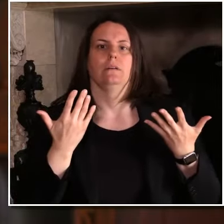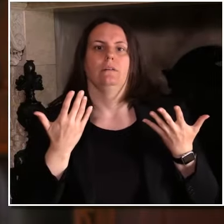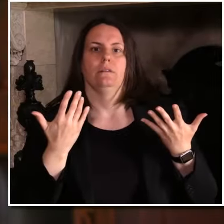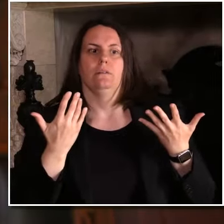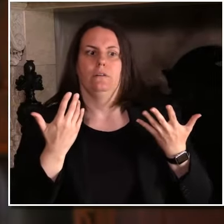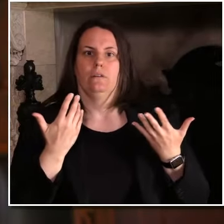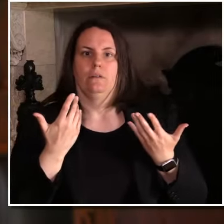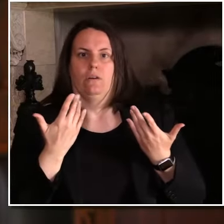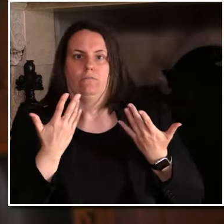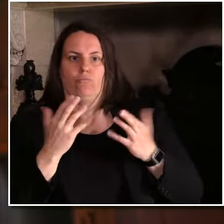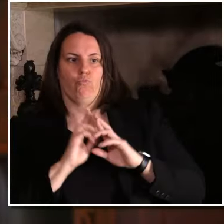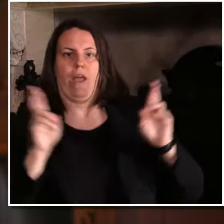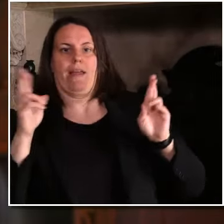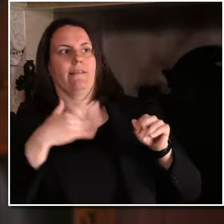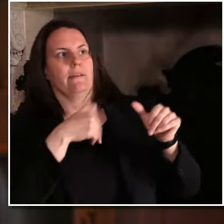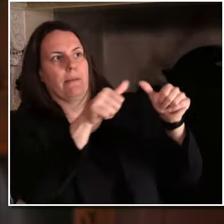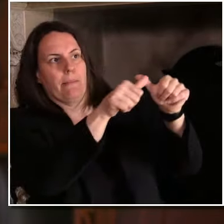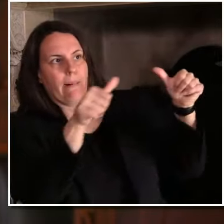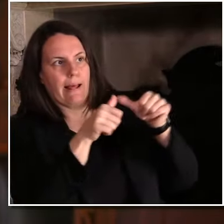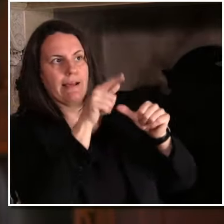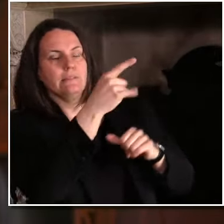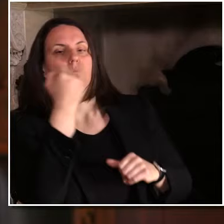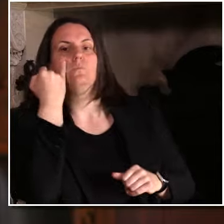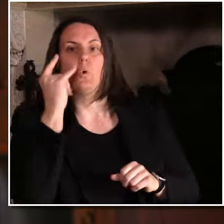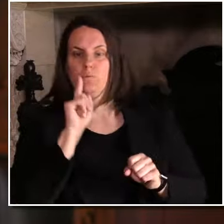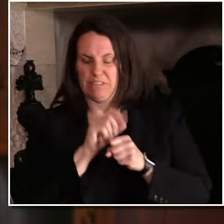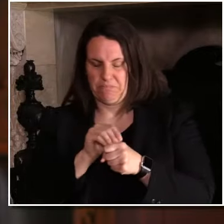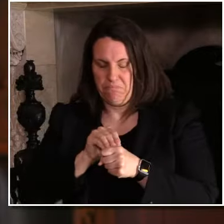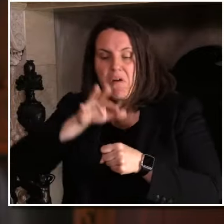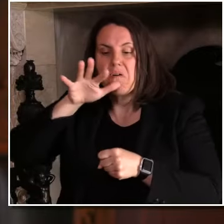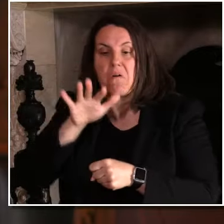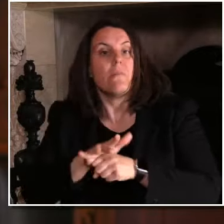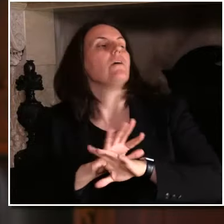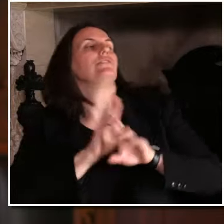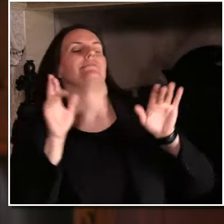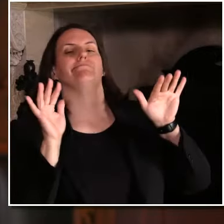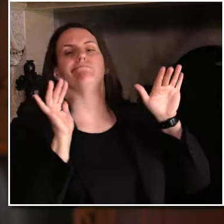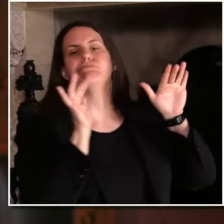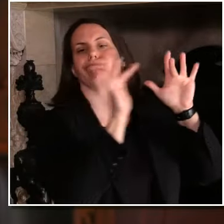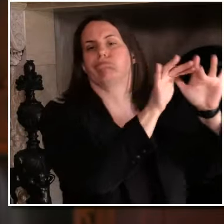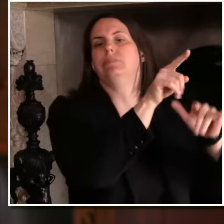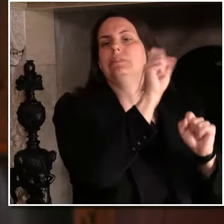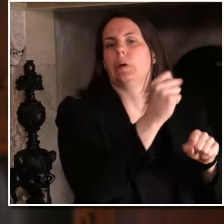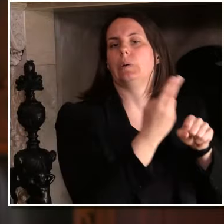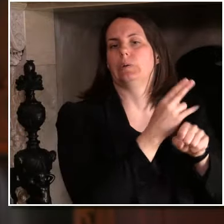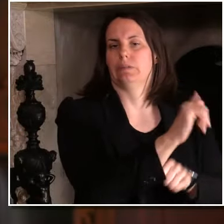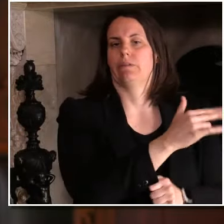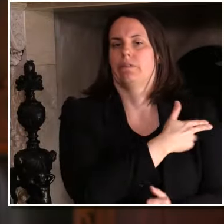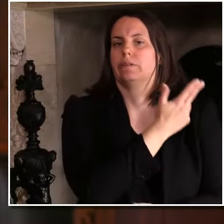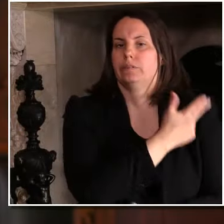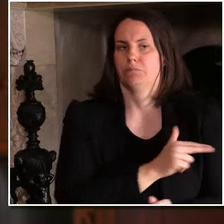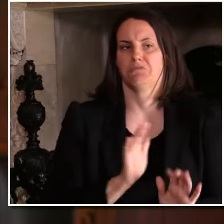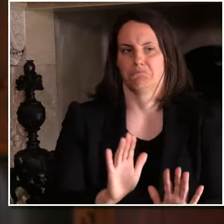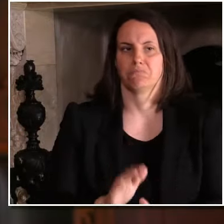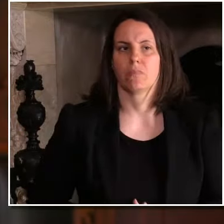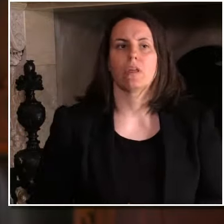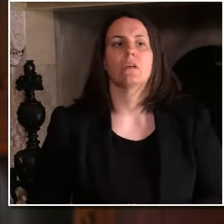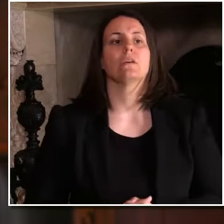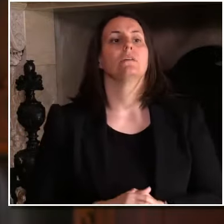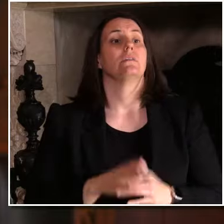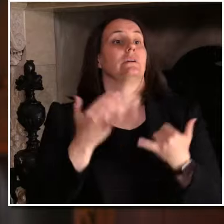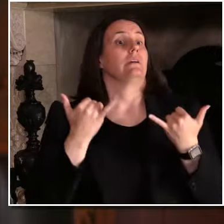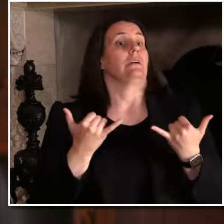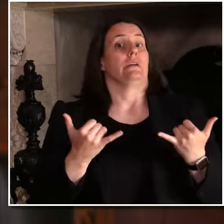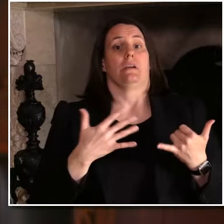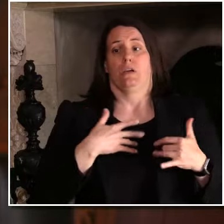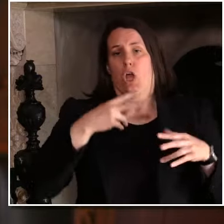the capacity of systems more broadly across the state, I would say that one of the things we're very interested in making sure we are doing in partnership